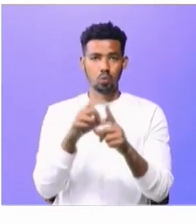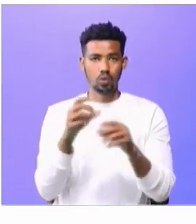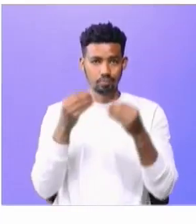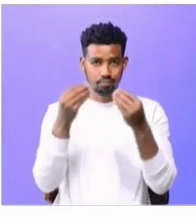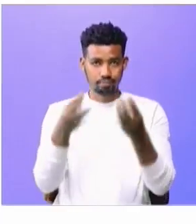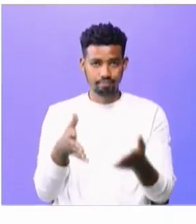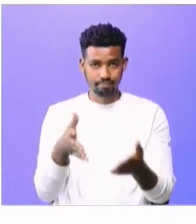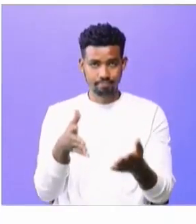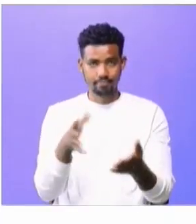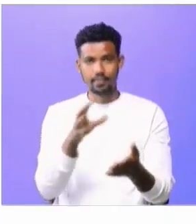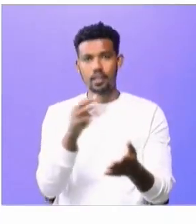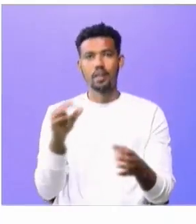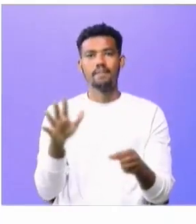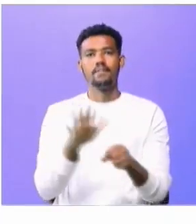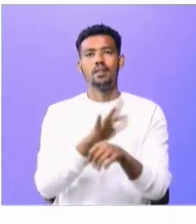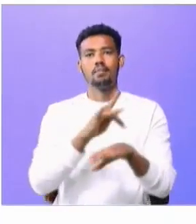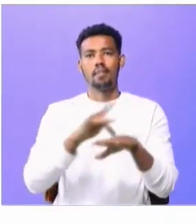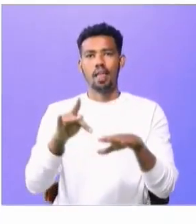The car